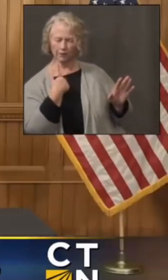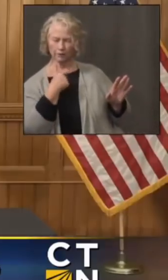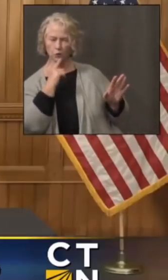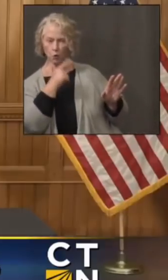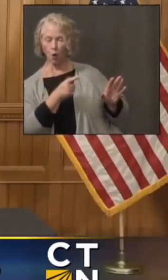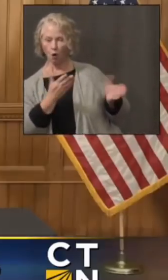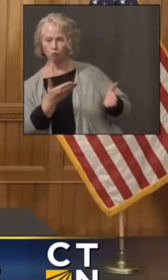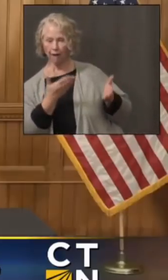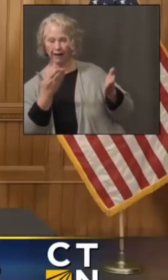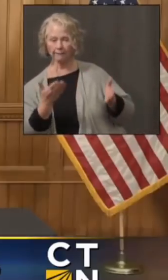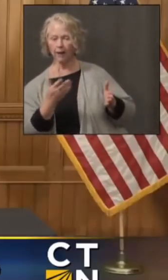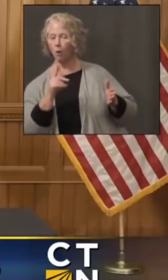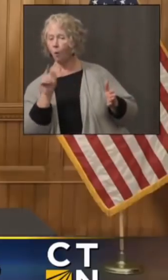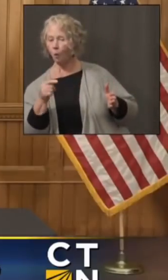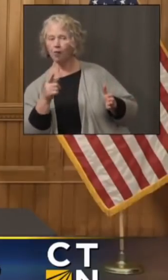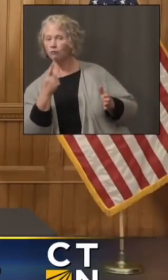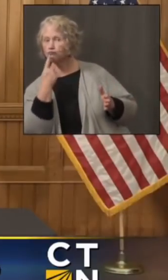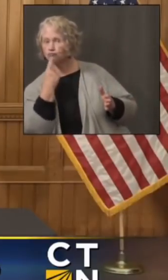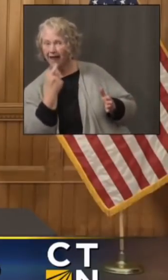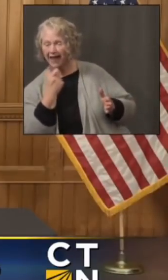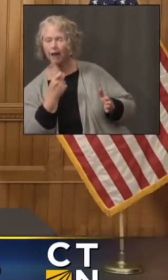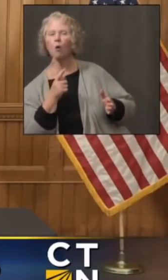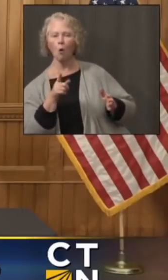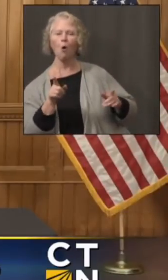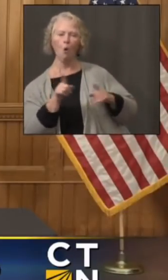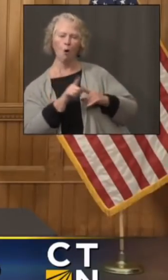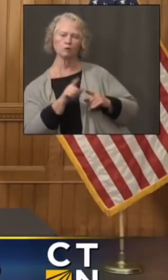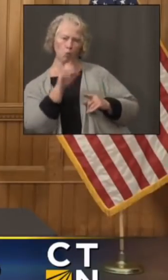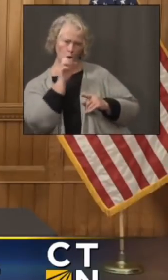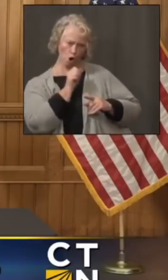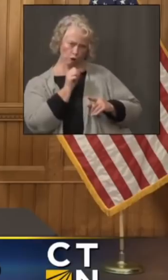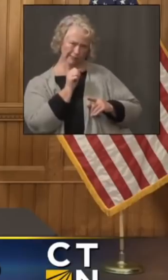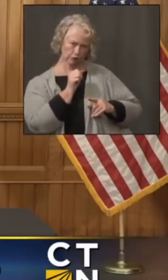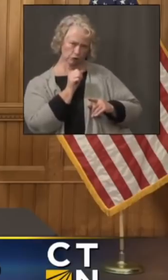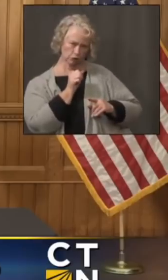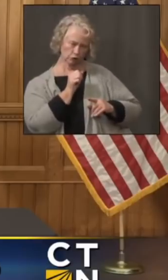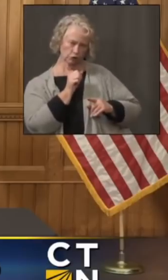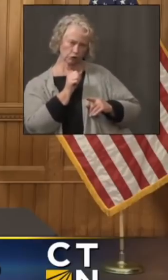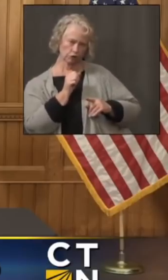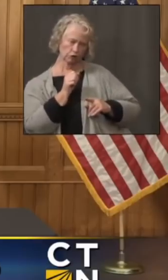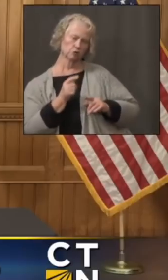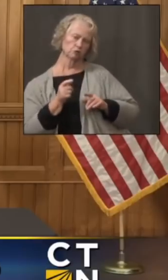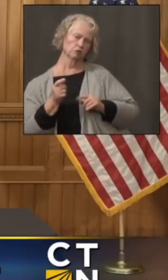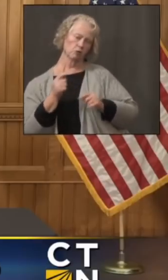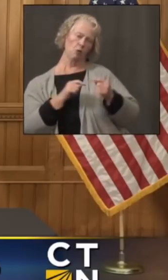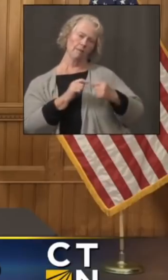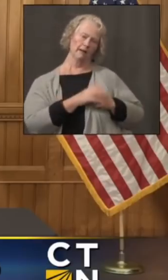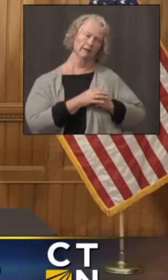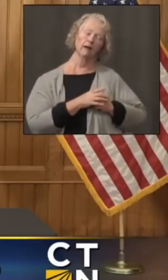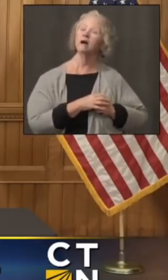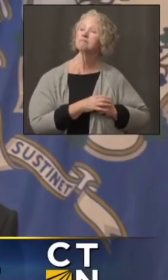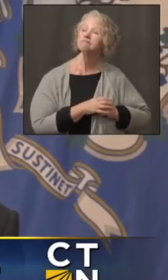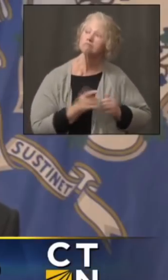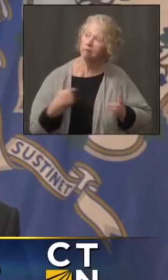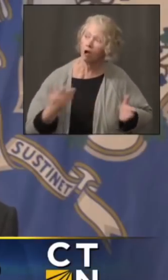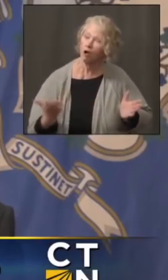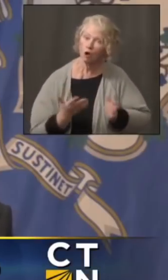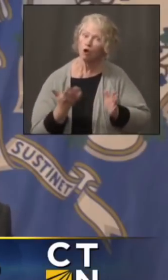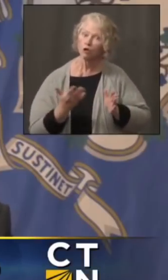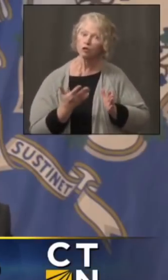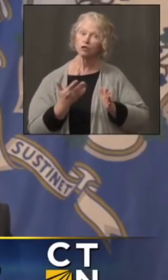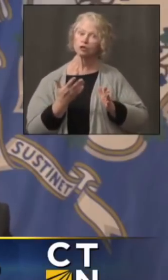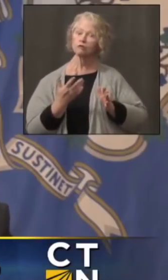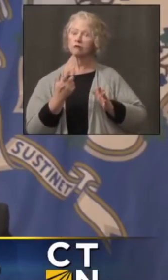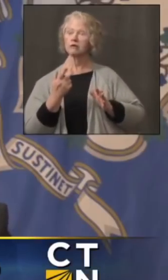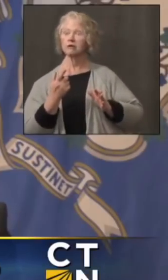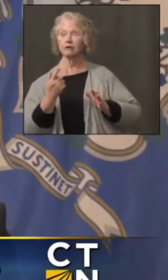communities only in the red or also those in the orange take advantage of this and roll back? I strongly recommend it for those